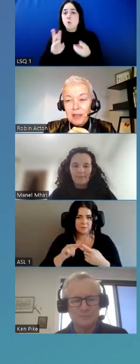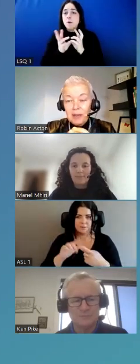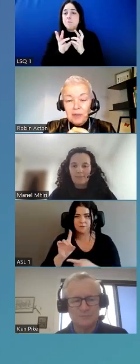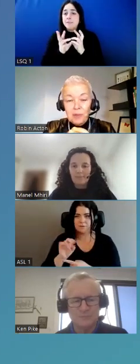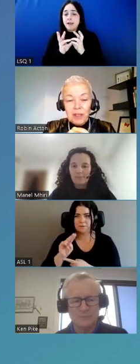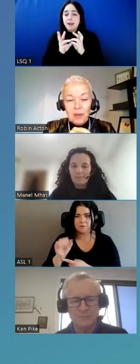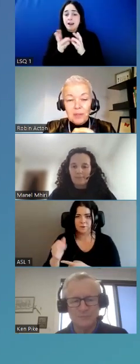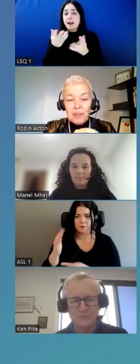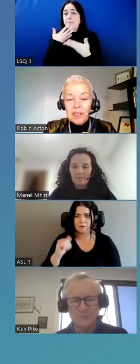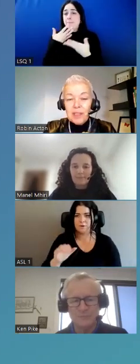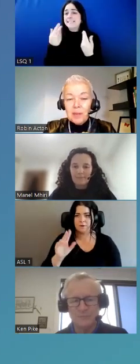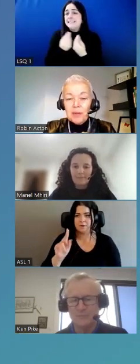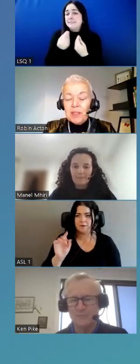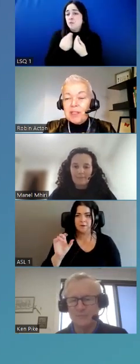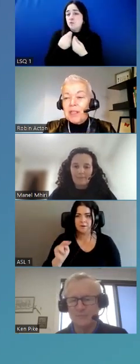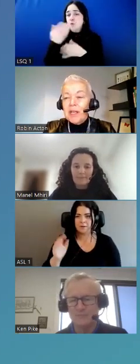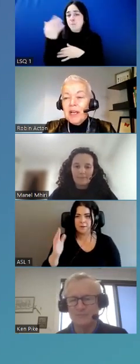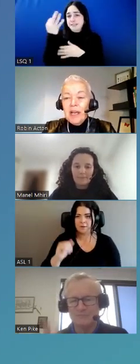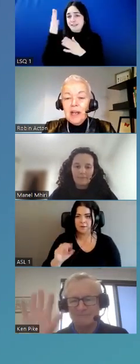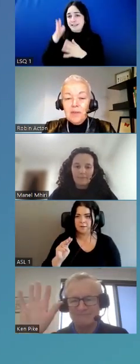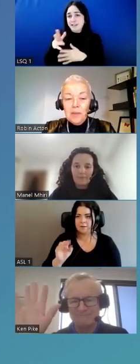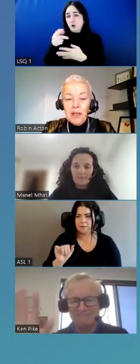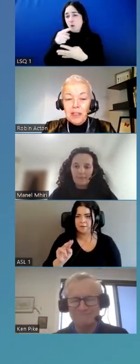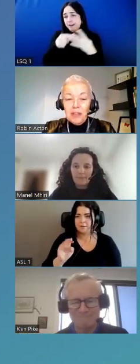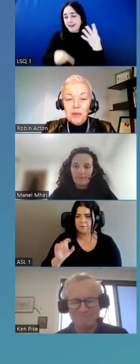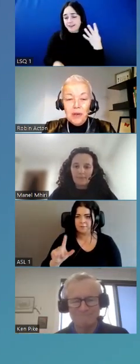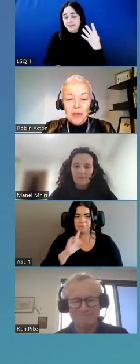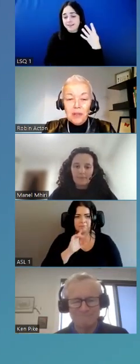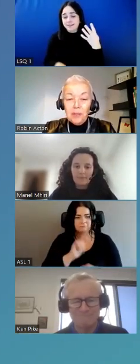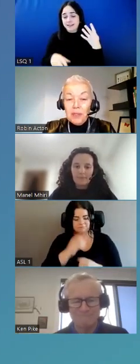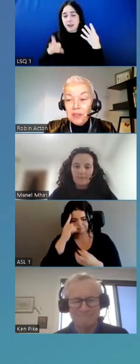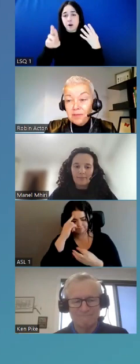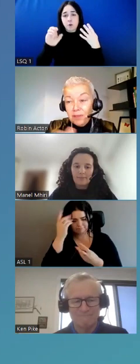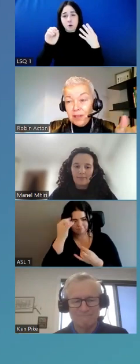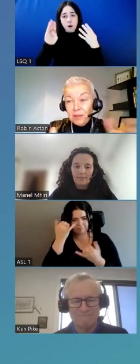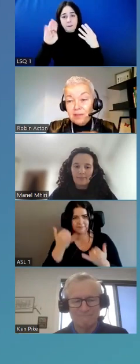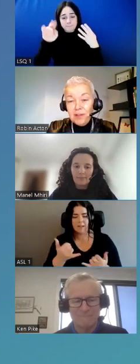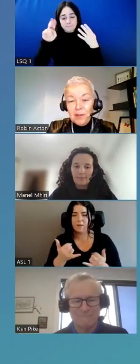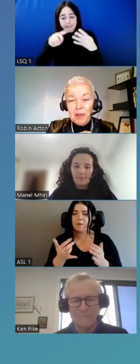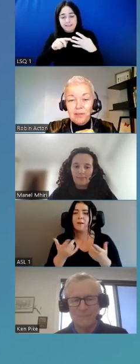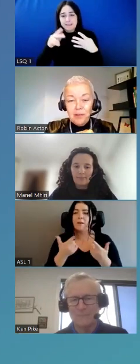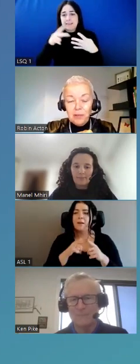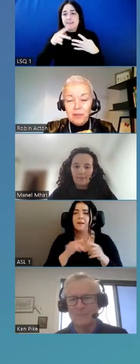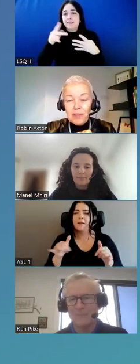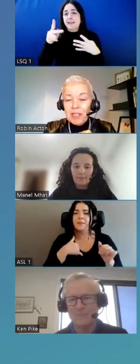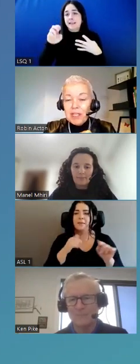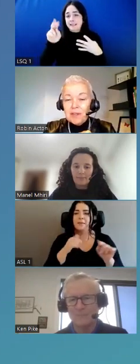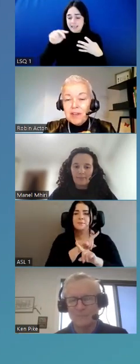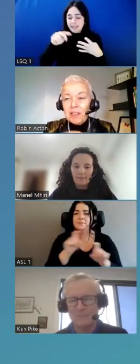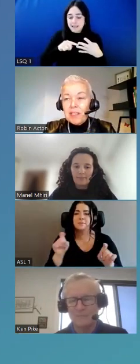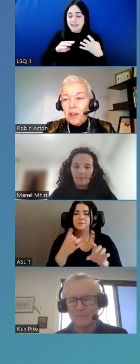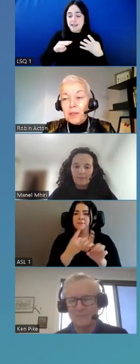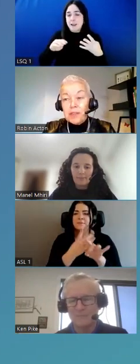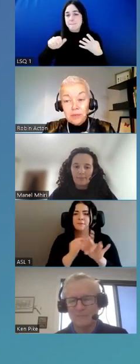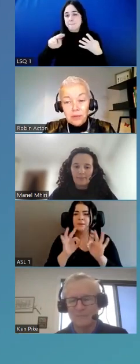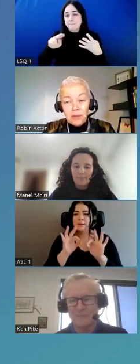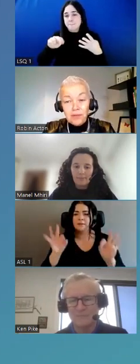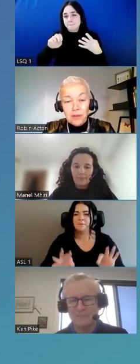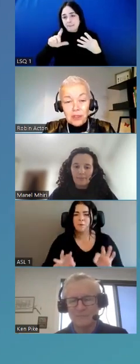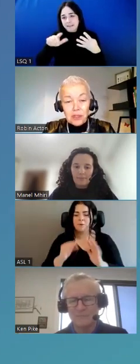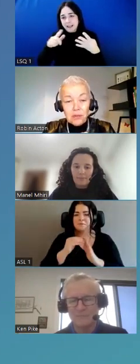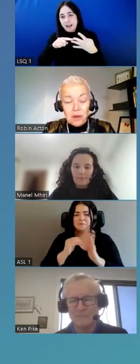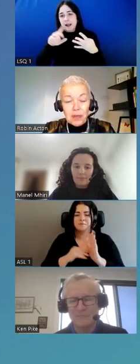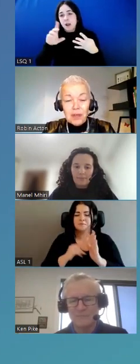and Manal. You really helped us think about this. And remind you all to please fill out the feedback form for today's event to help us